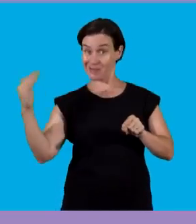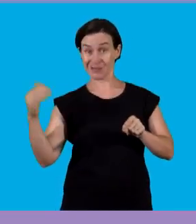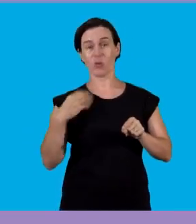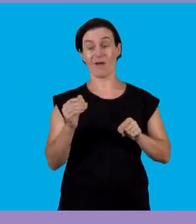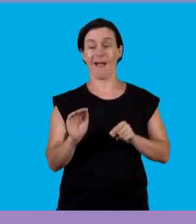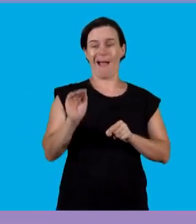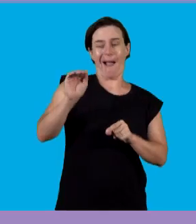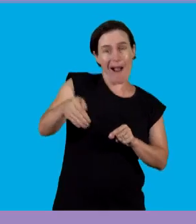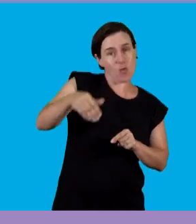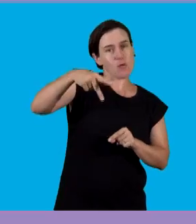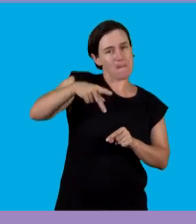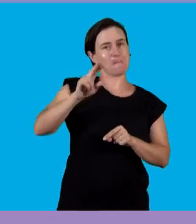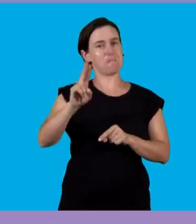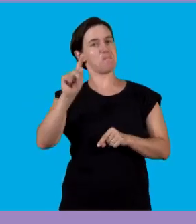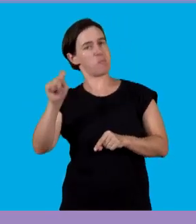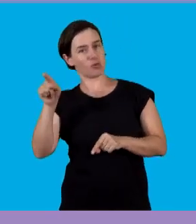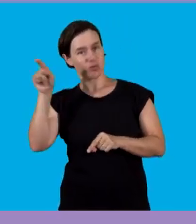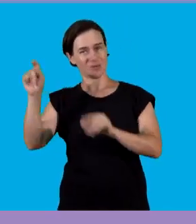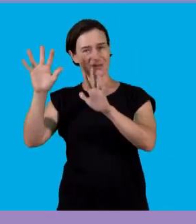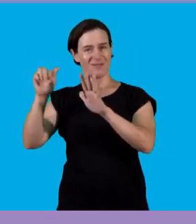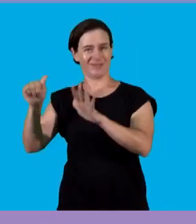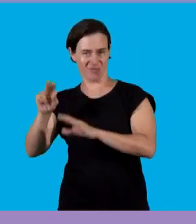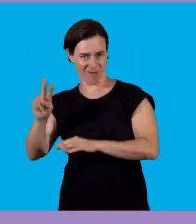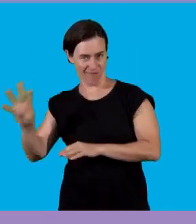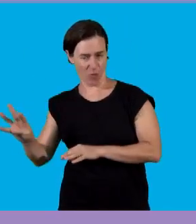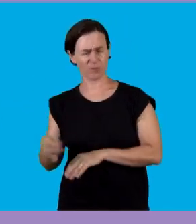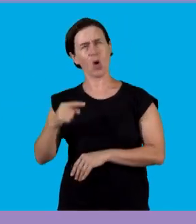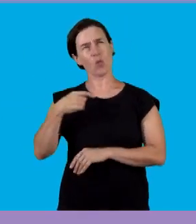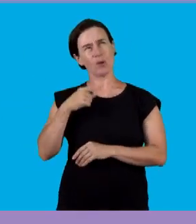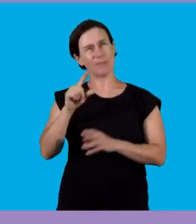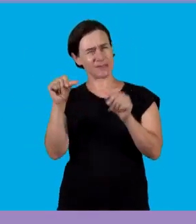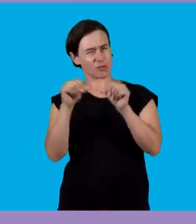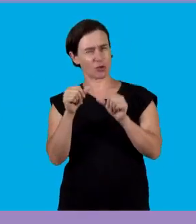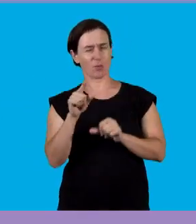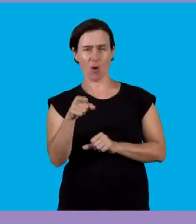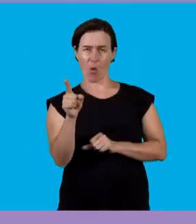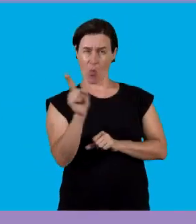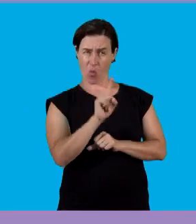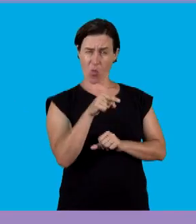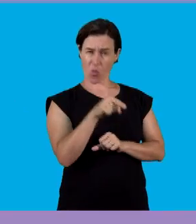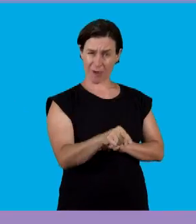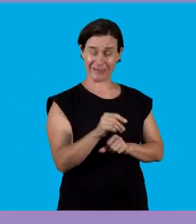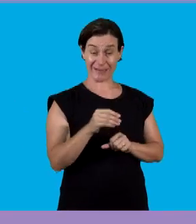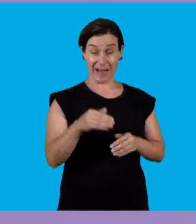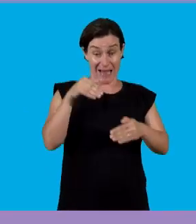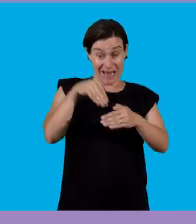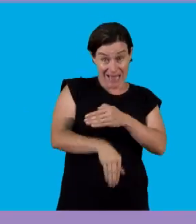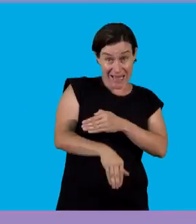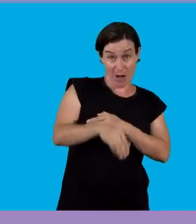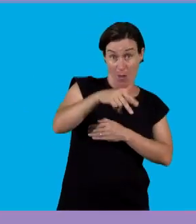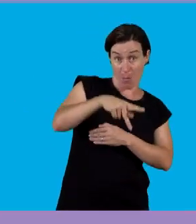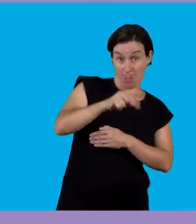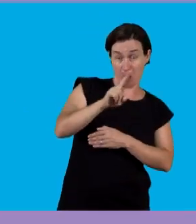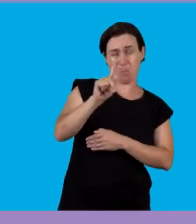diagram. So what are we supposed to determine? We are supposed to determine the rule as an equation, or firstly, actually, we are supposed to determine